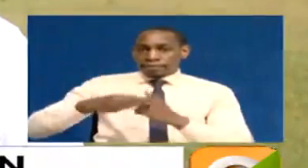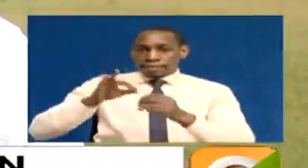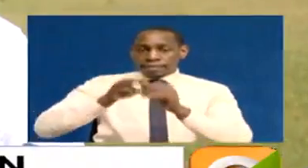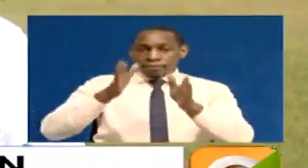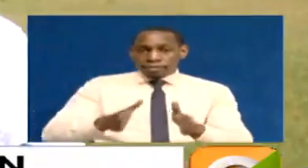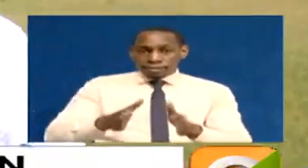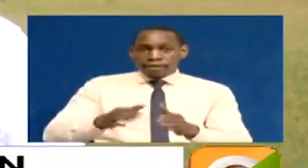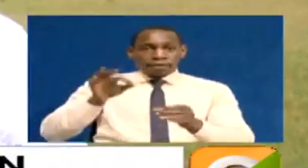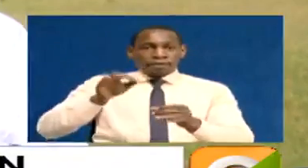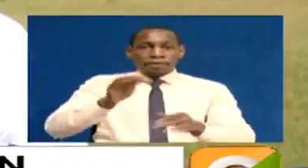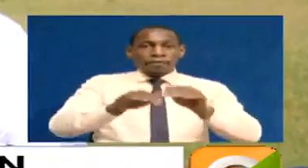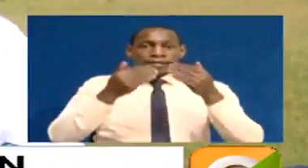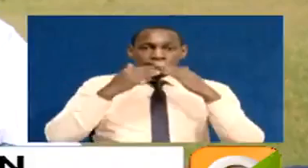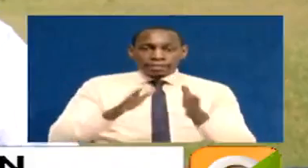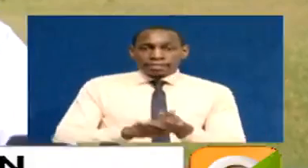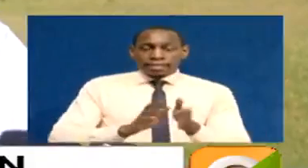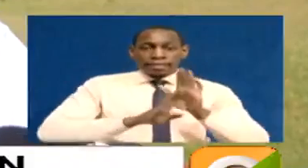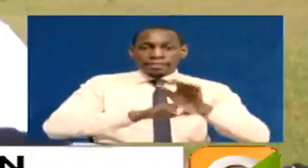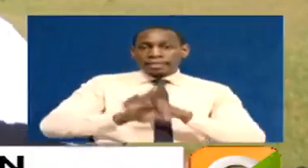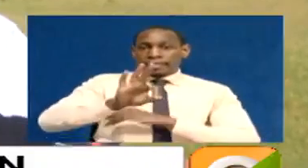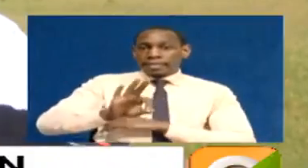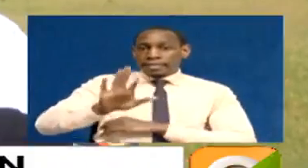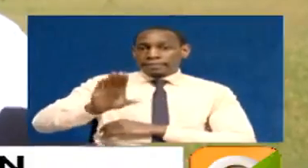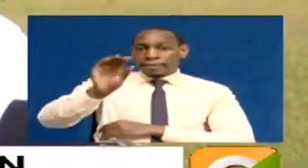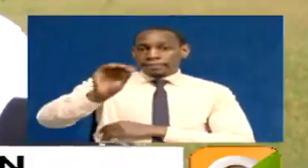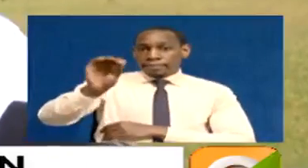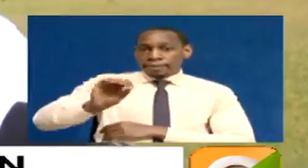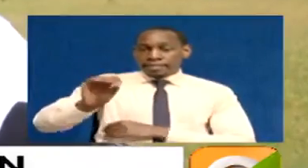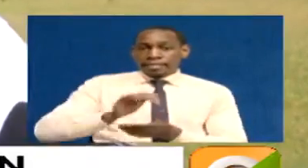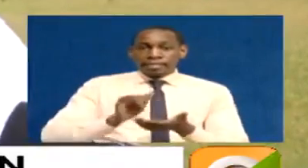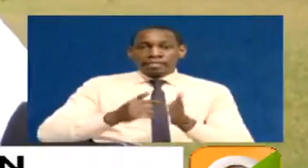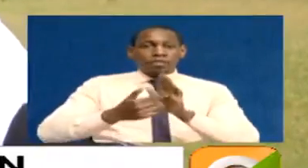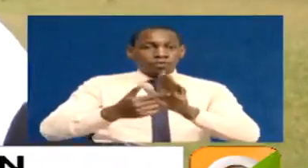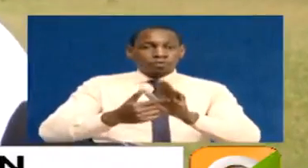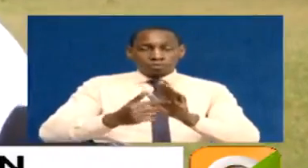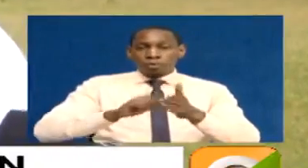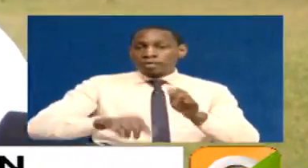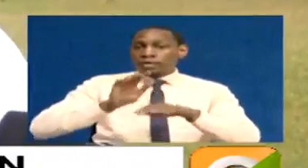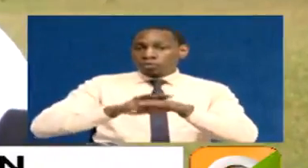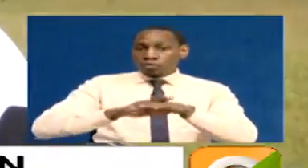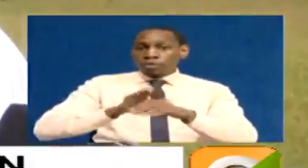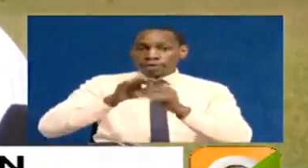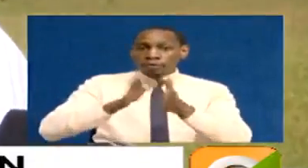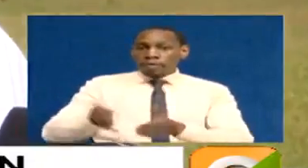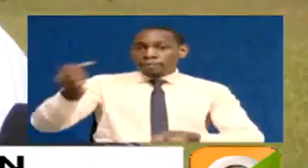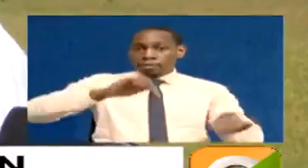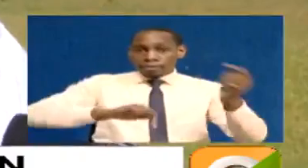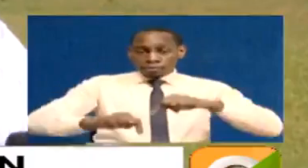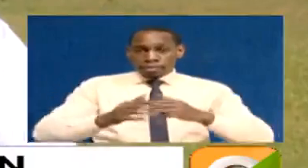6,558 voters have already voted. That is 35%, which to us is a very good turnout.